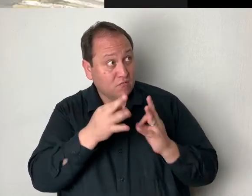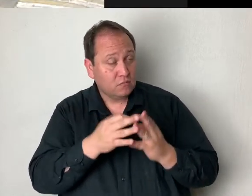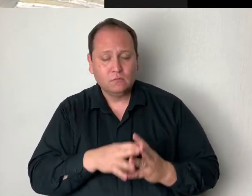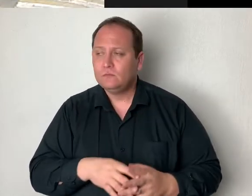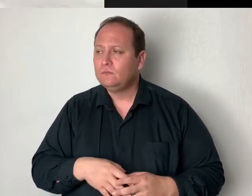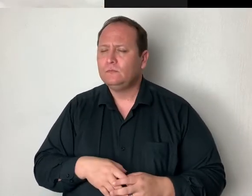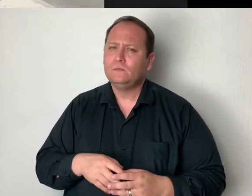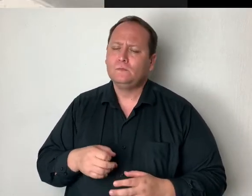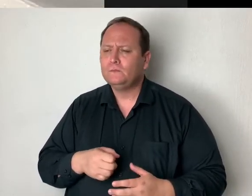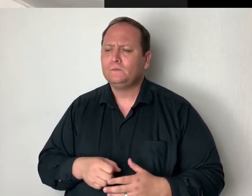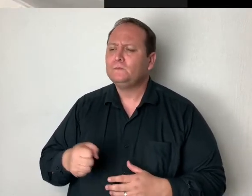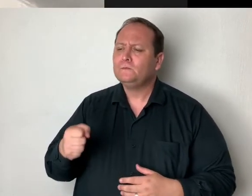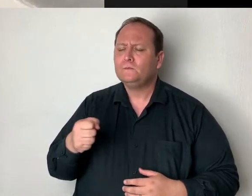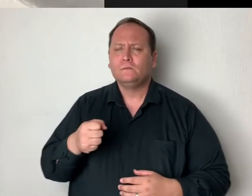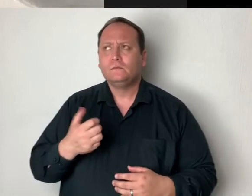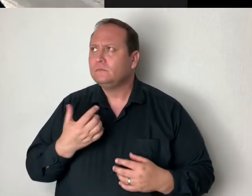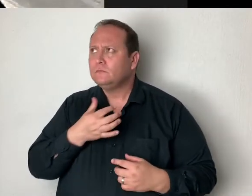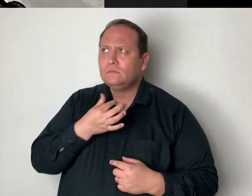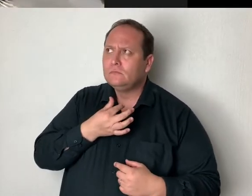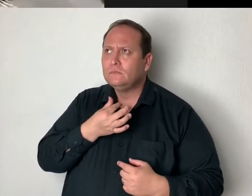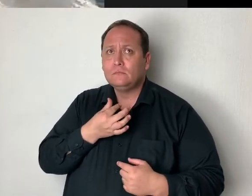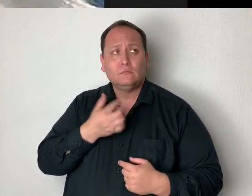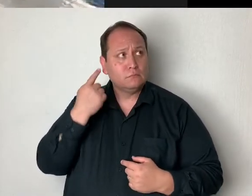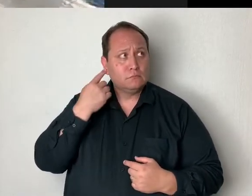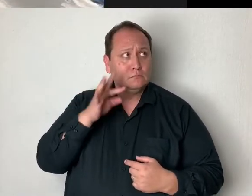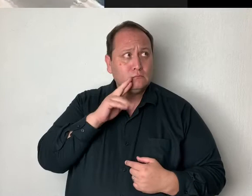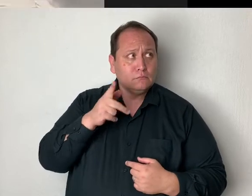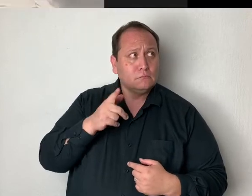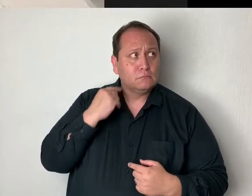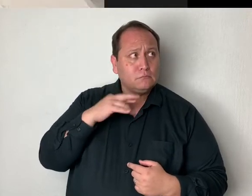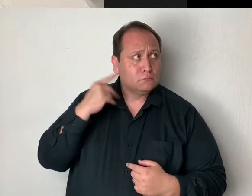that any better?